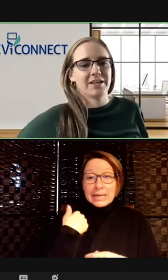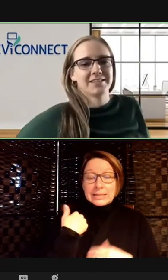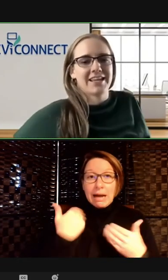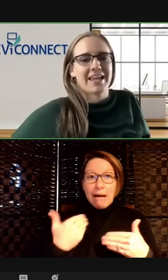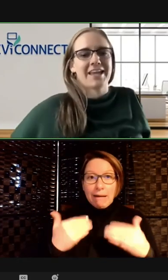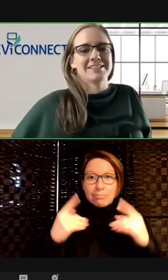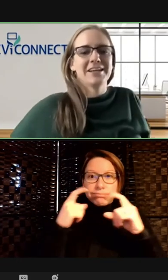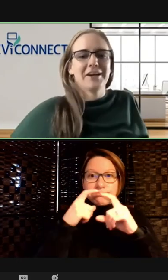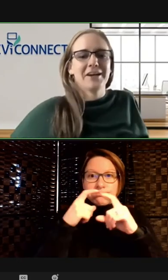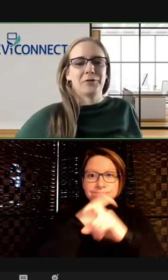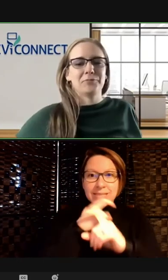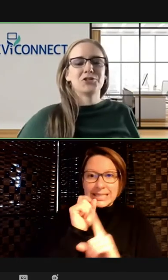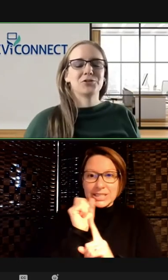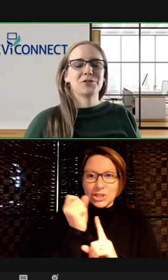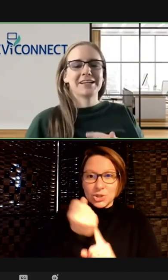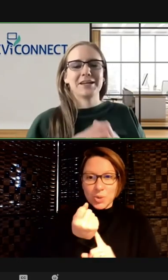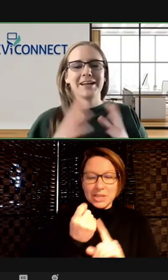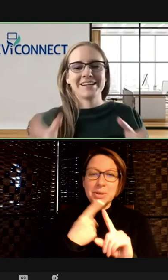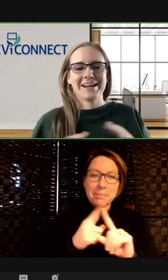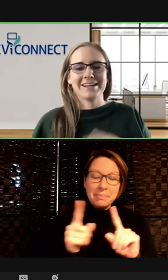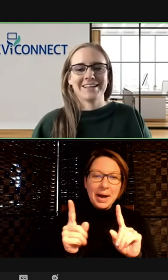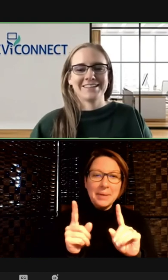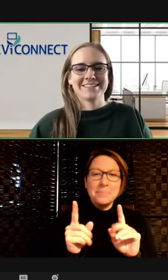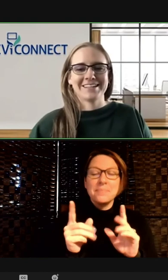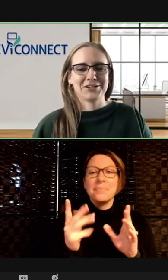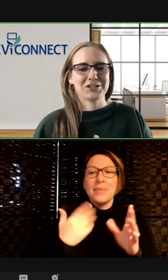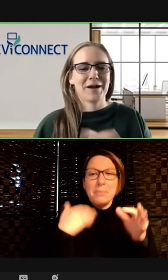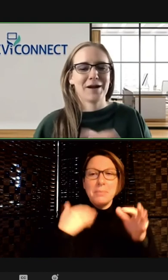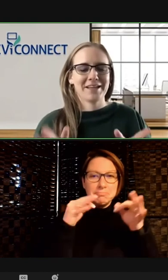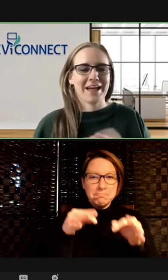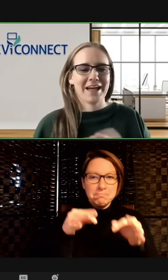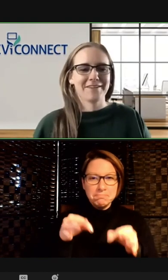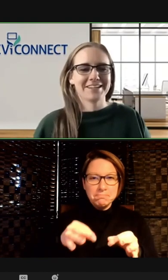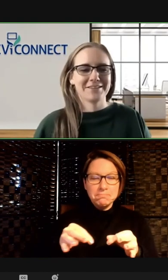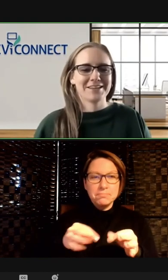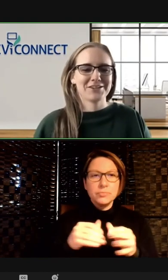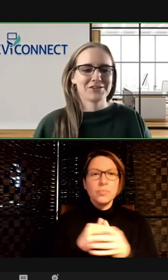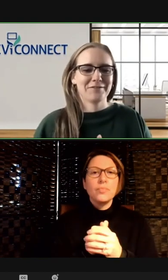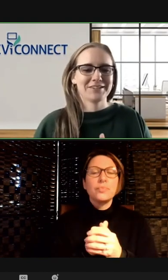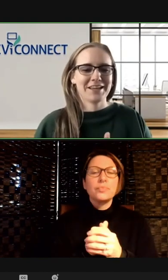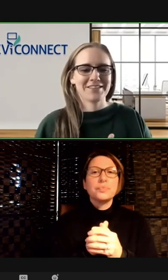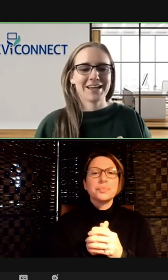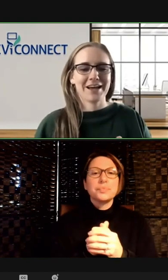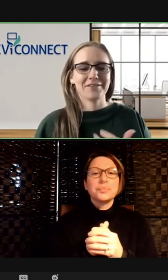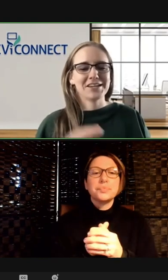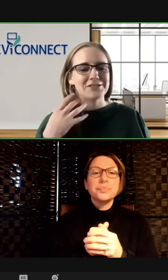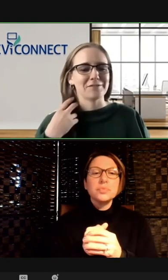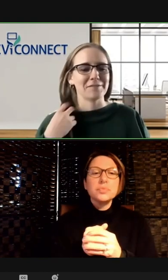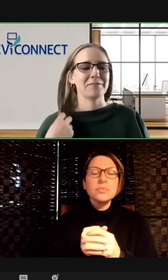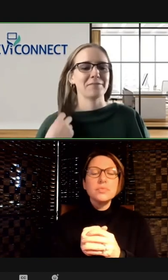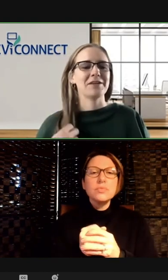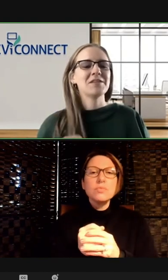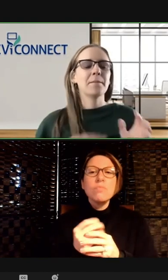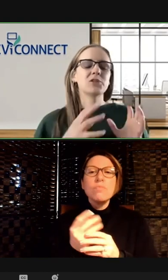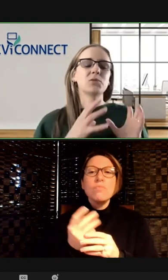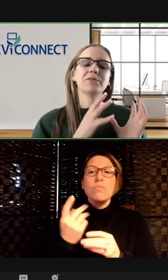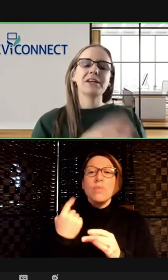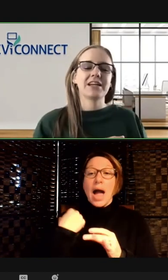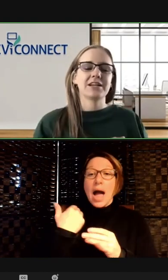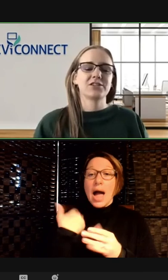of show this. And Judy Endicott is on this session and she's probably laughing because I think she remembers having this conversation with me.